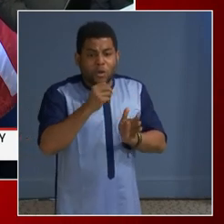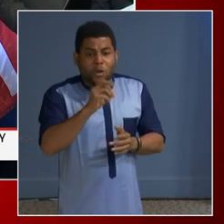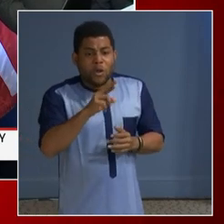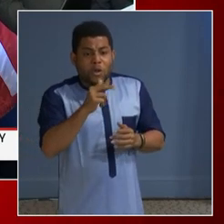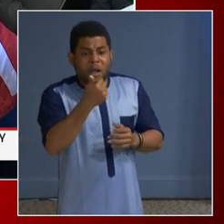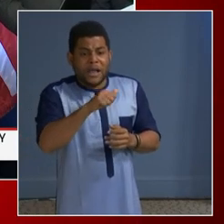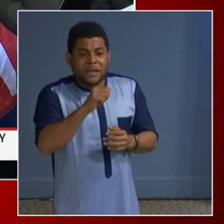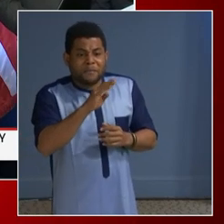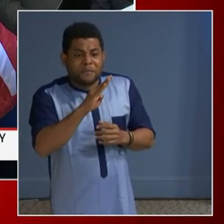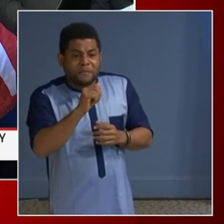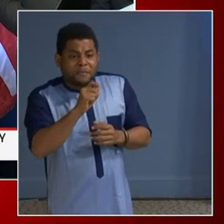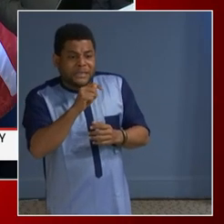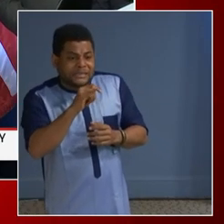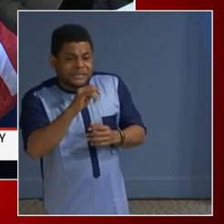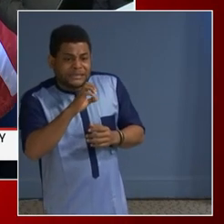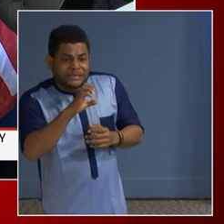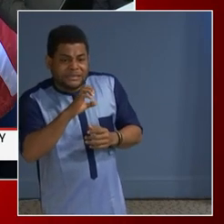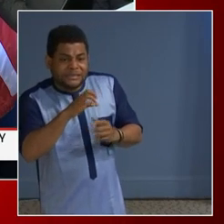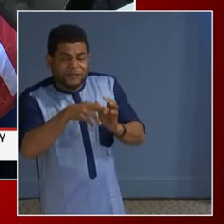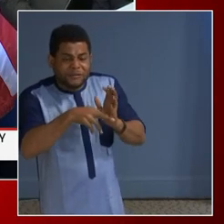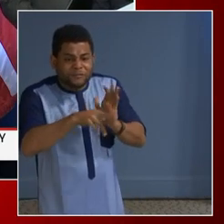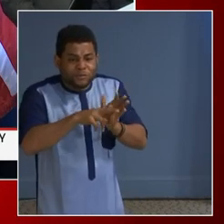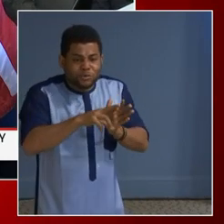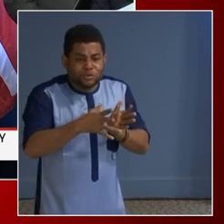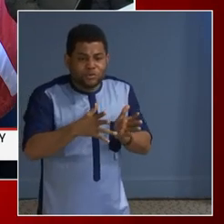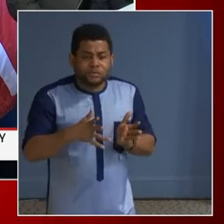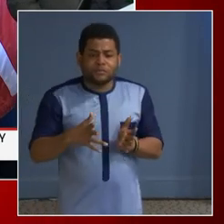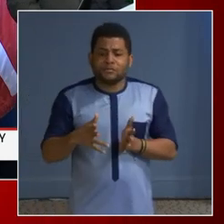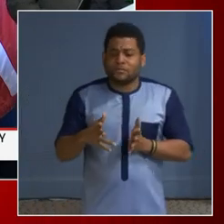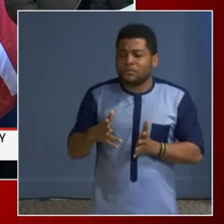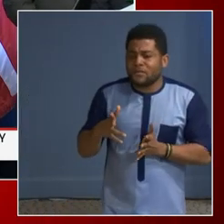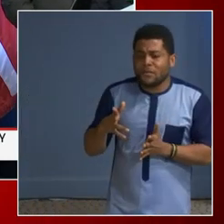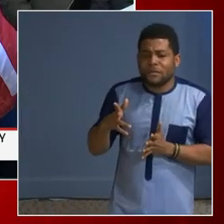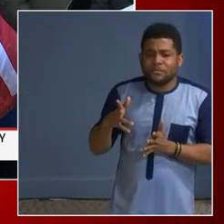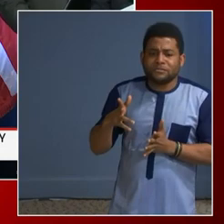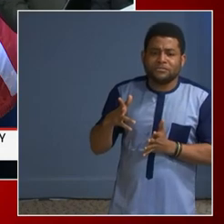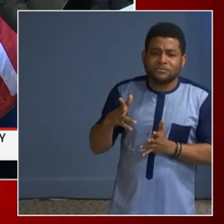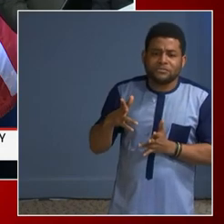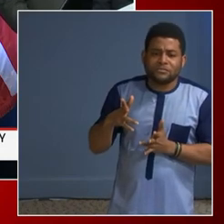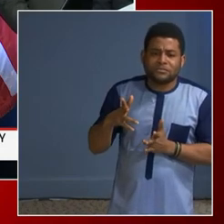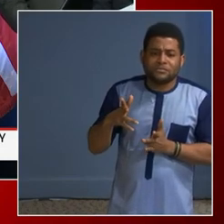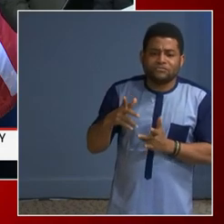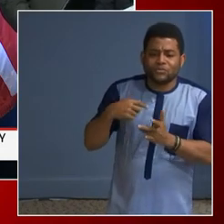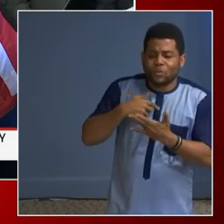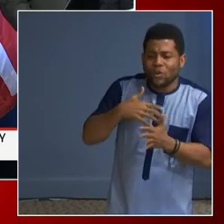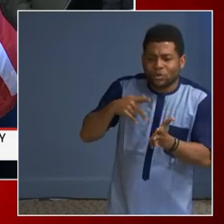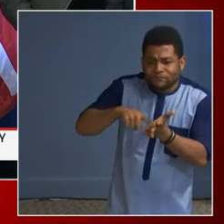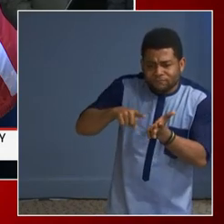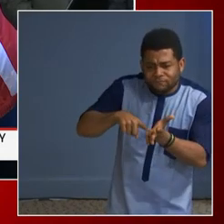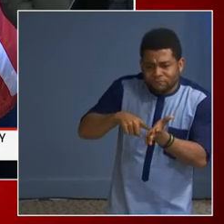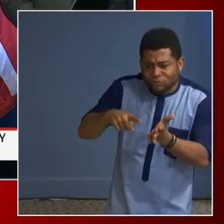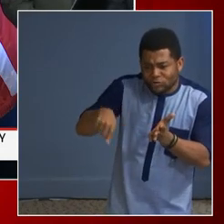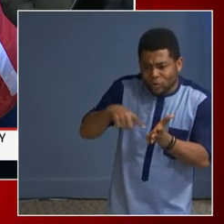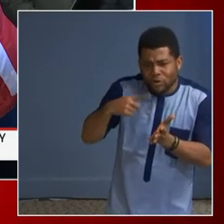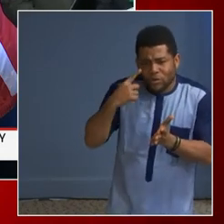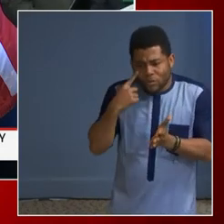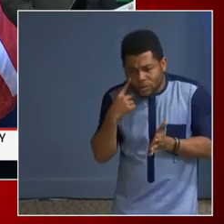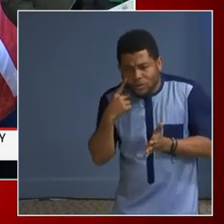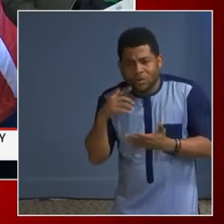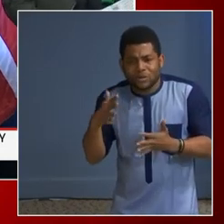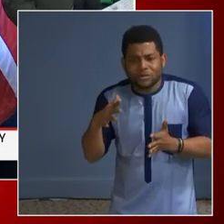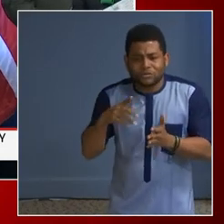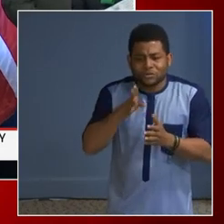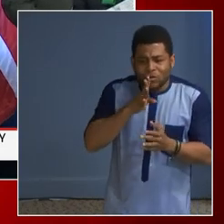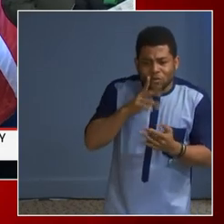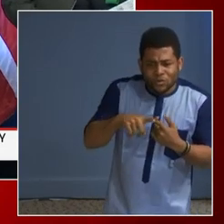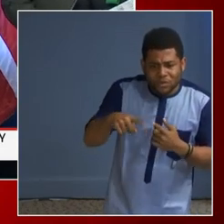that? So we are interviewing the witnesses that were available. We certainly won't be able to get into the details as it stands now because it's an open investigation, but we are